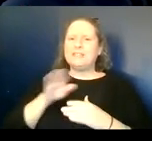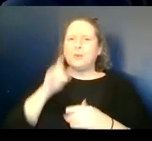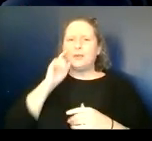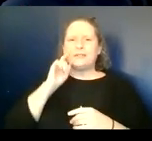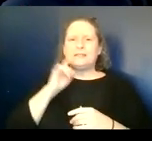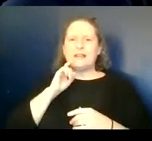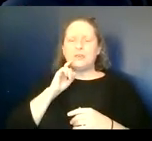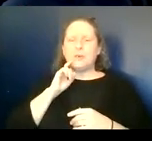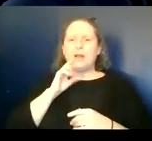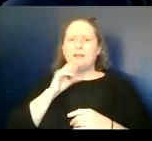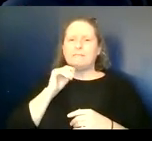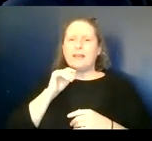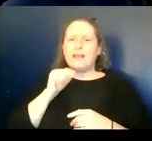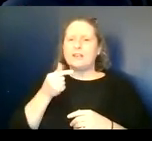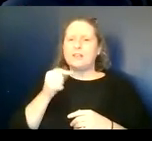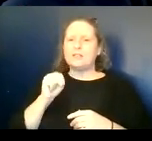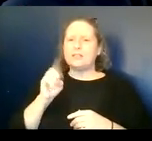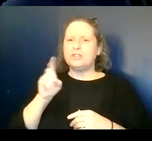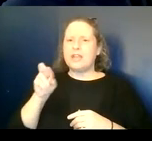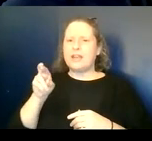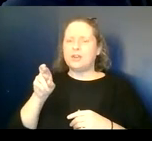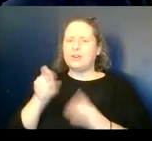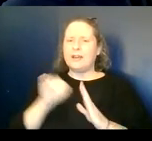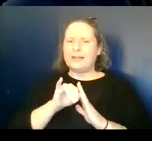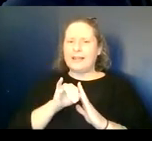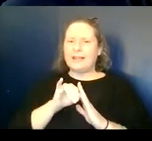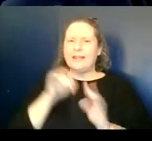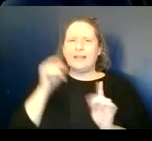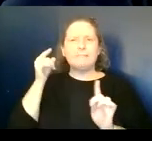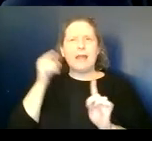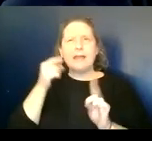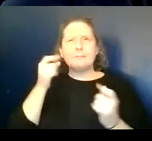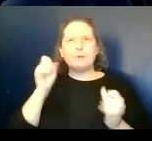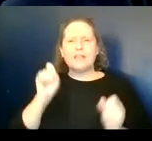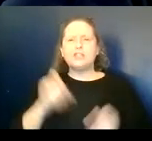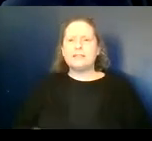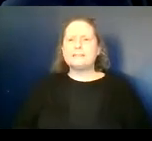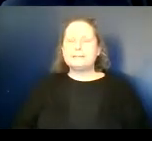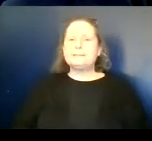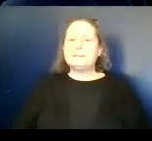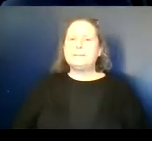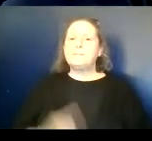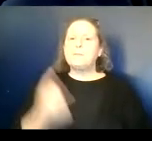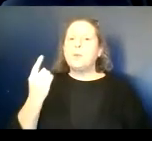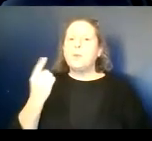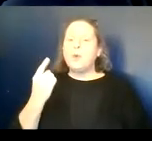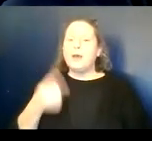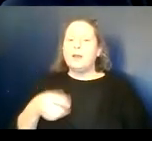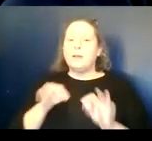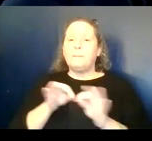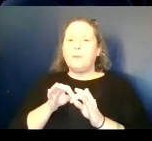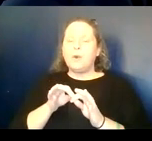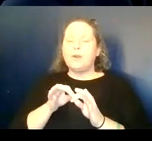sexual and gender identity aspiration. And one big key foundation,